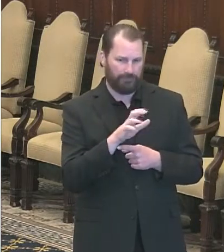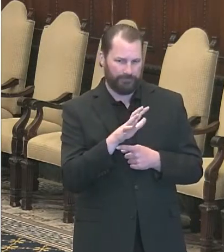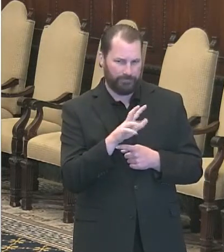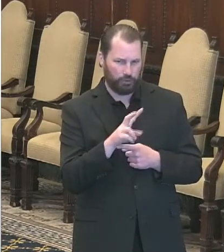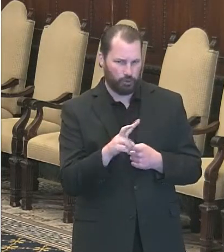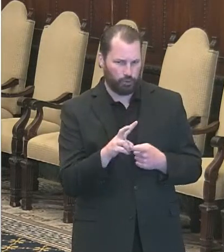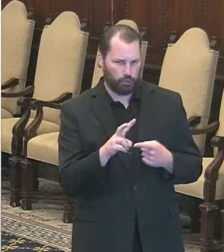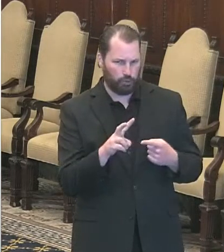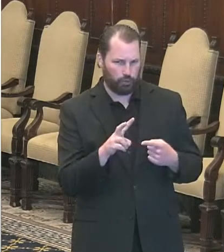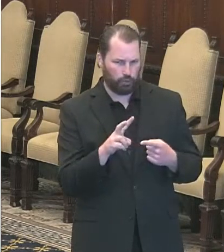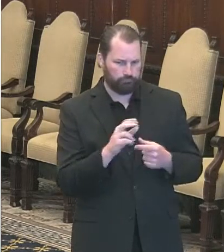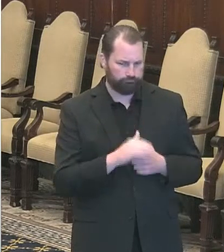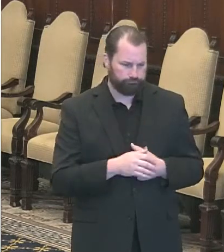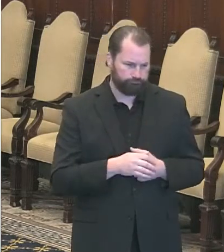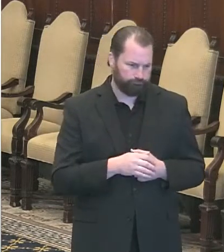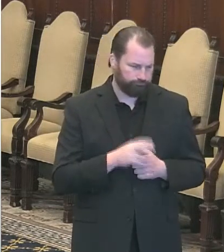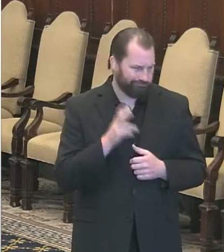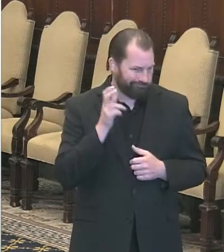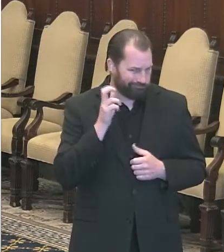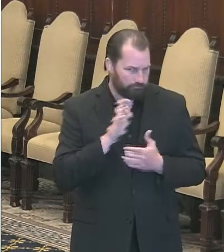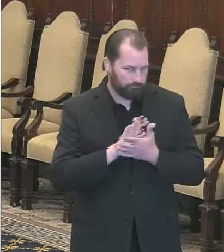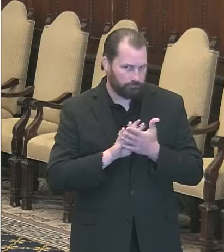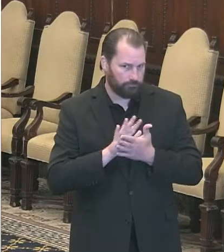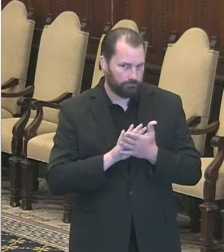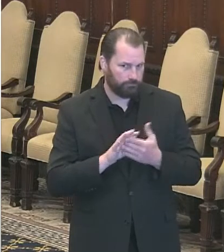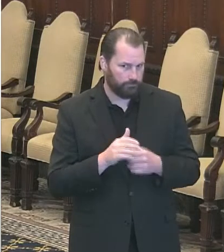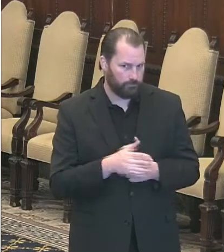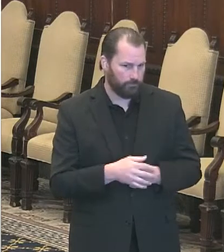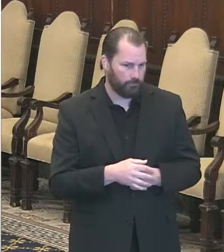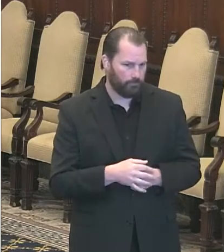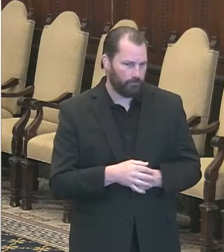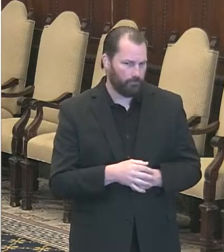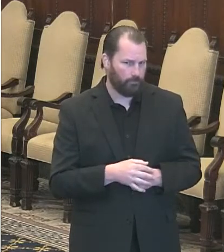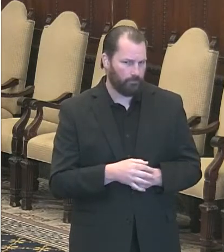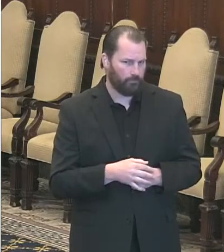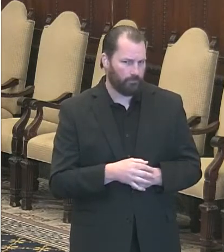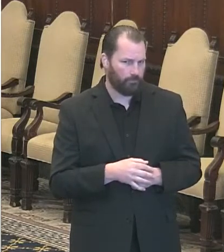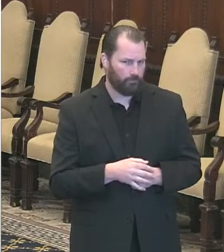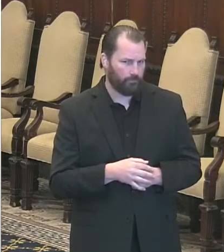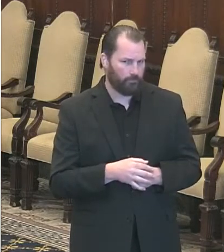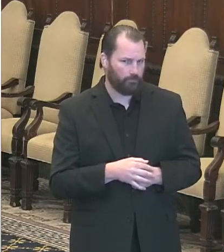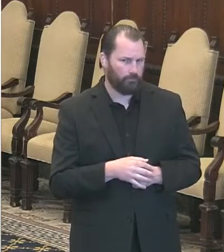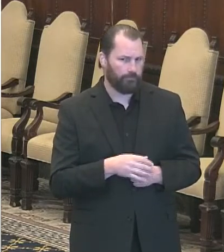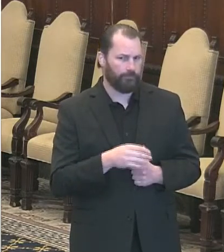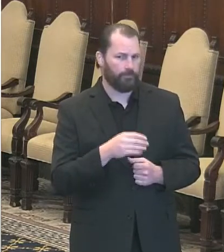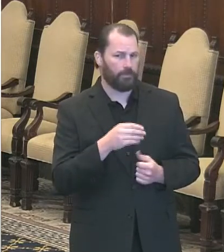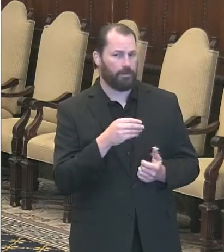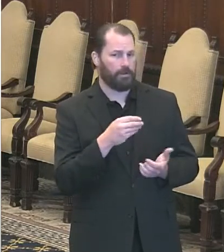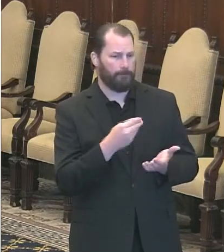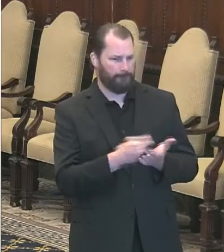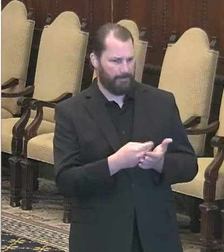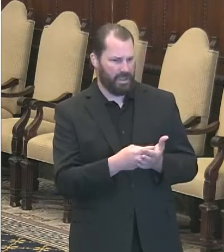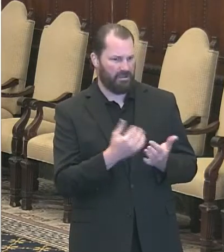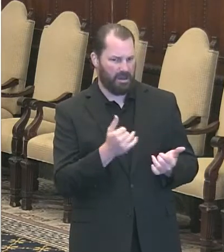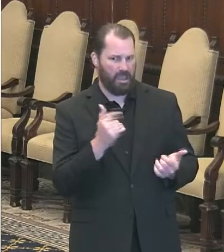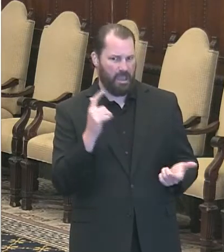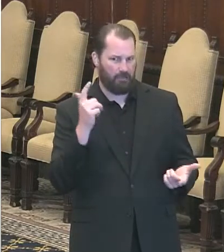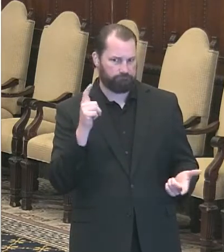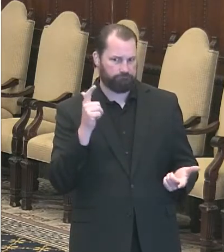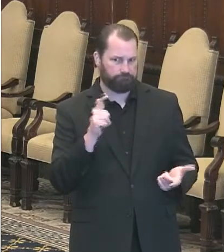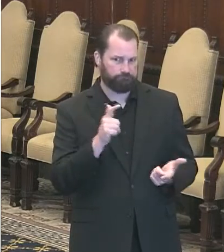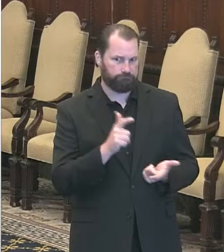year. I was told in terms of revenue that was reported by PICA, they were wondering if